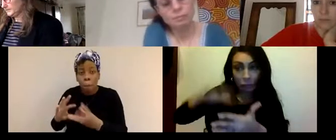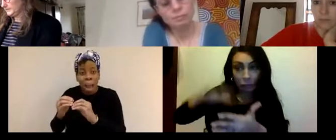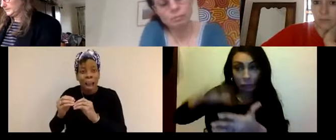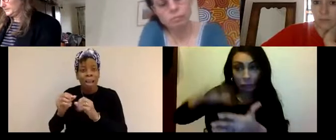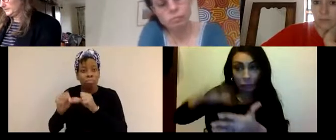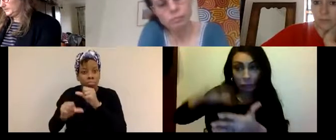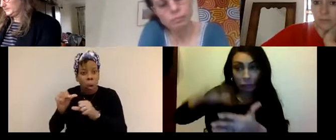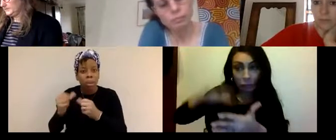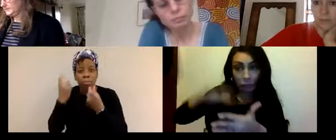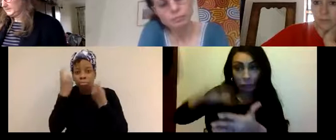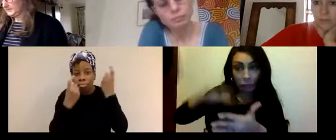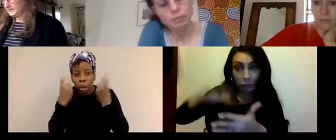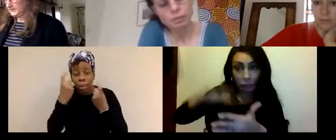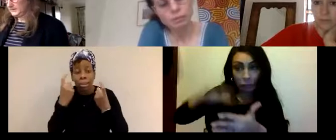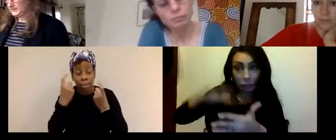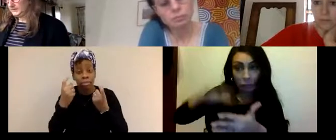processing,